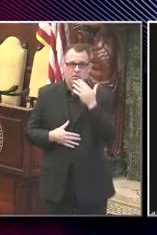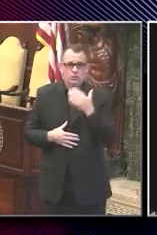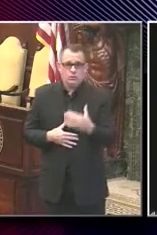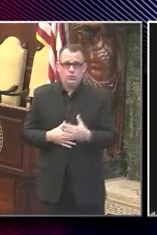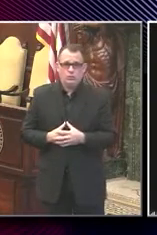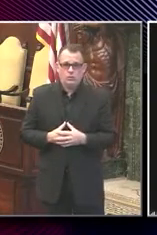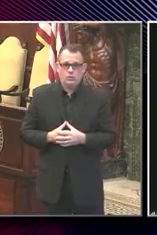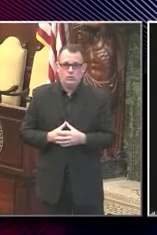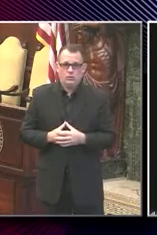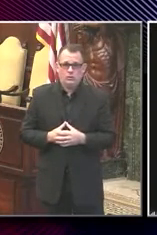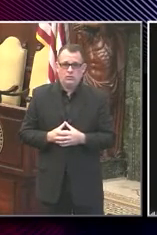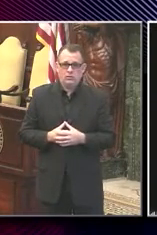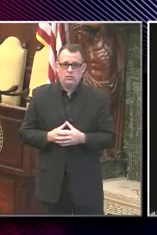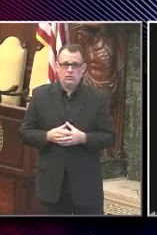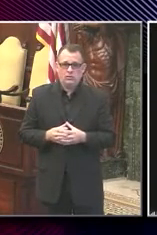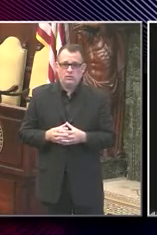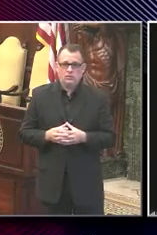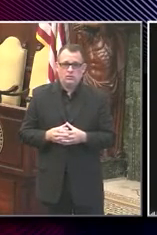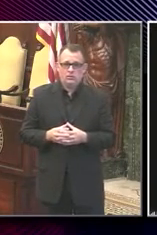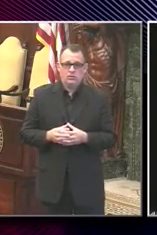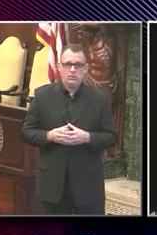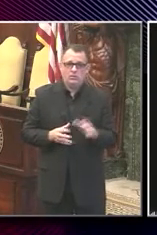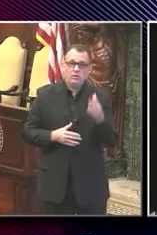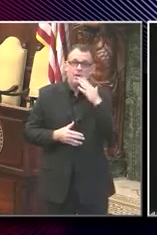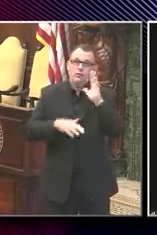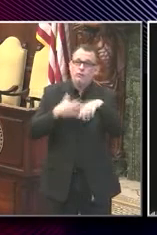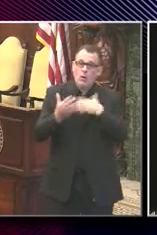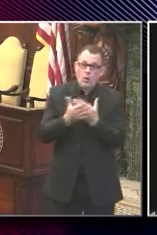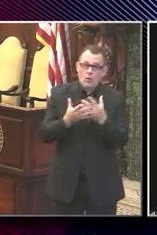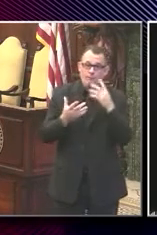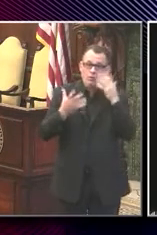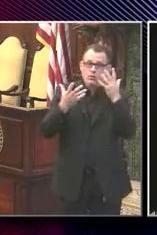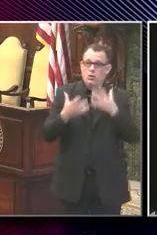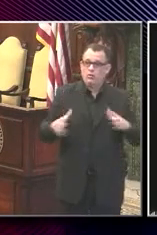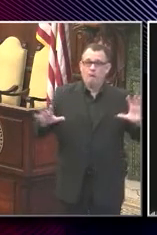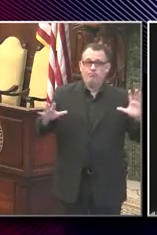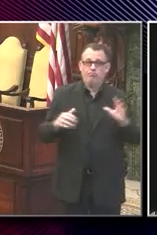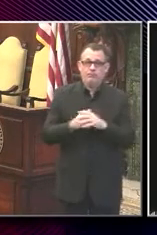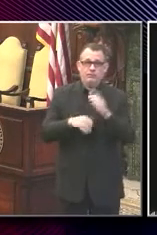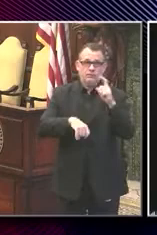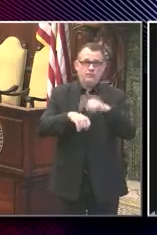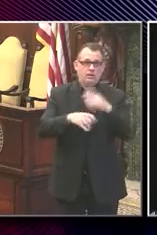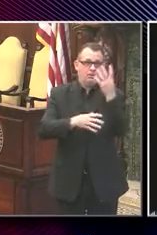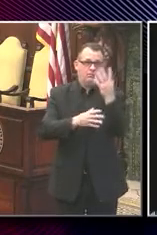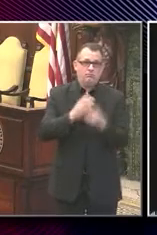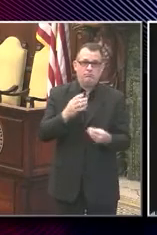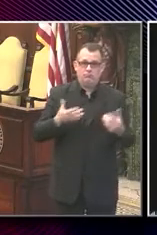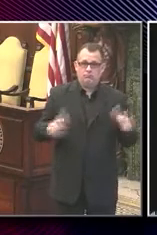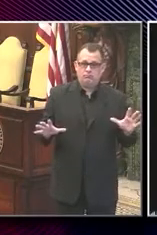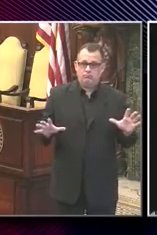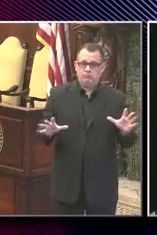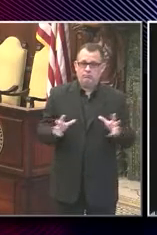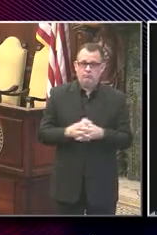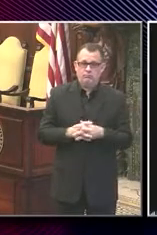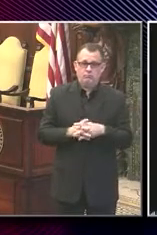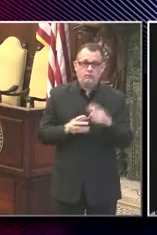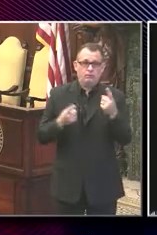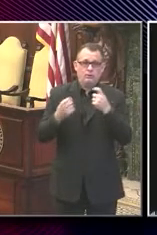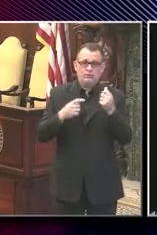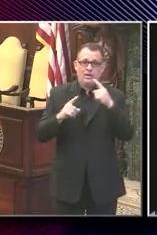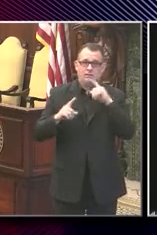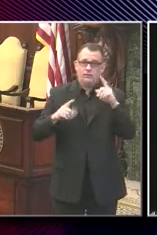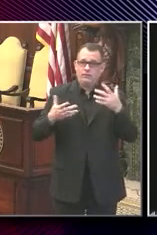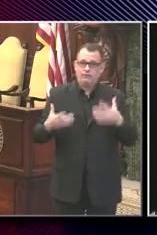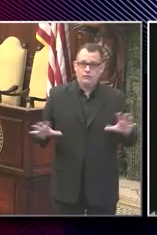Thank you, Laura, and thank you, Dr. Farley, and all our participants today. We are out of time, and if there are further questions, including on